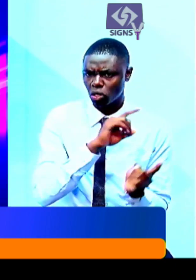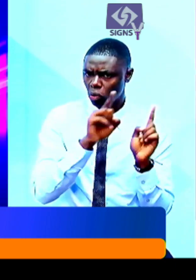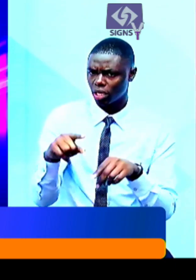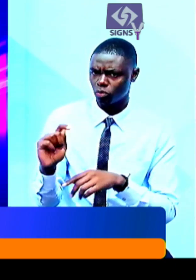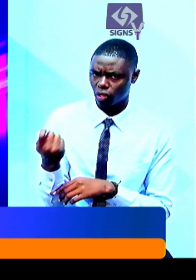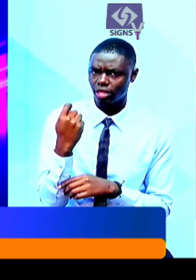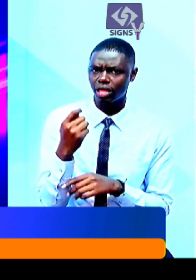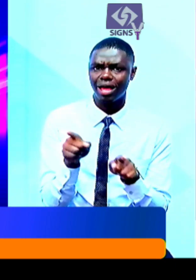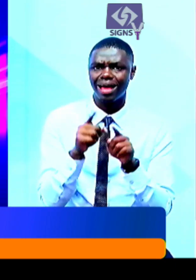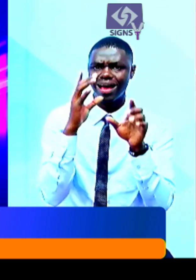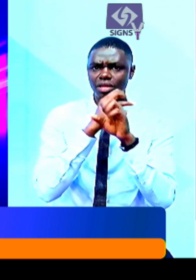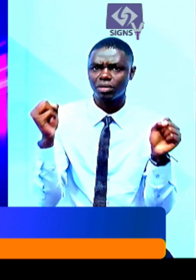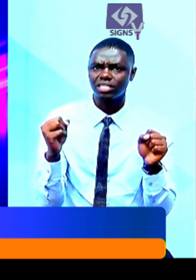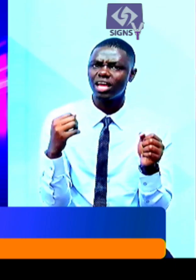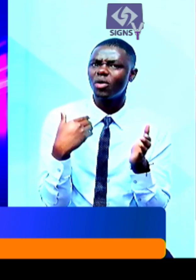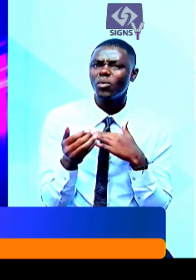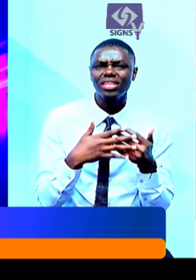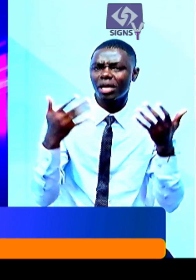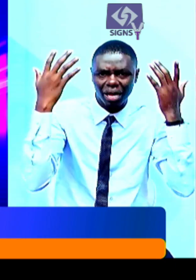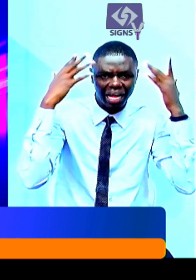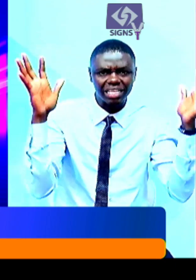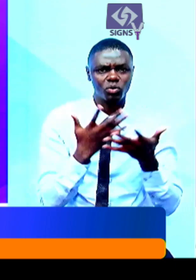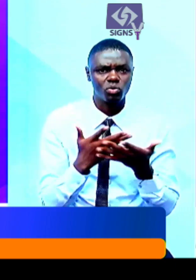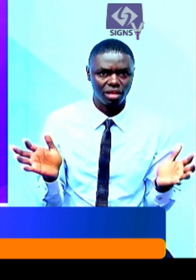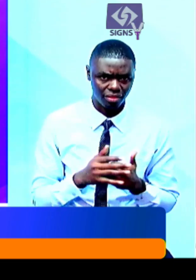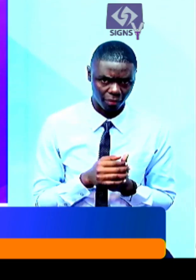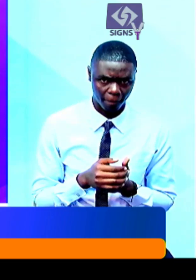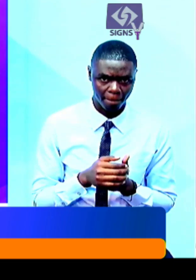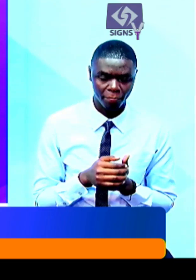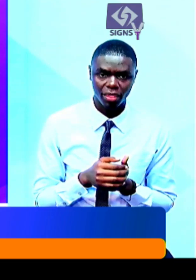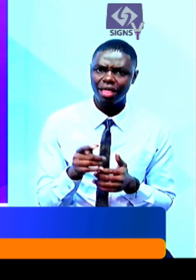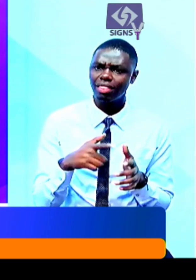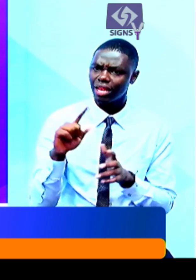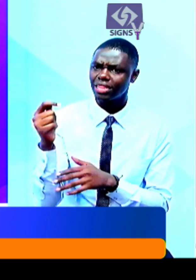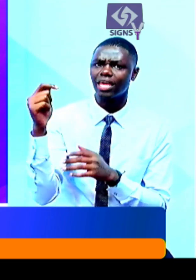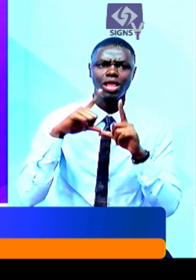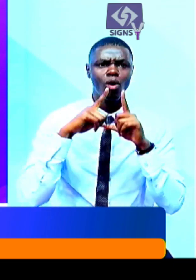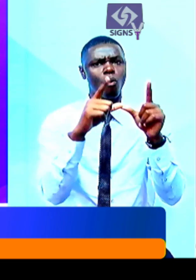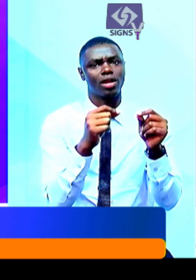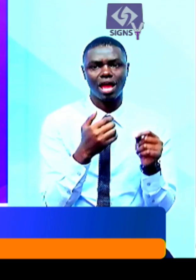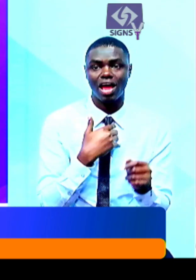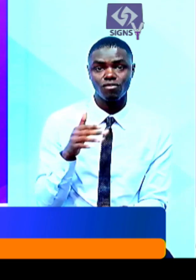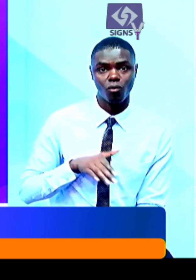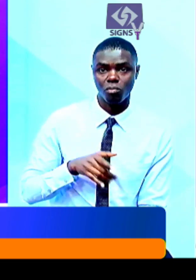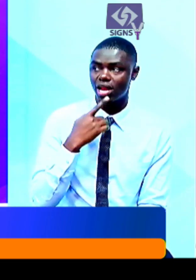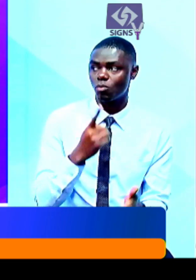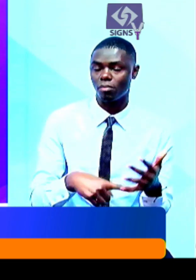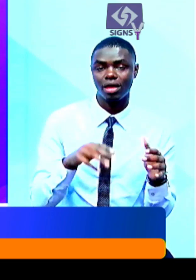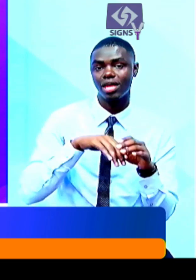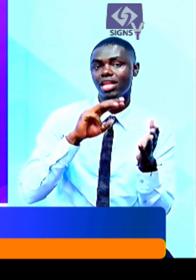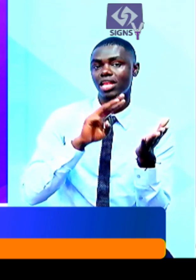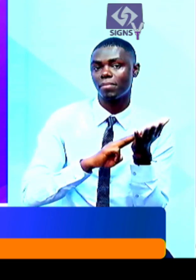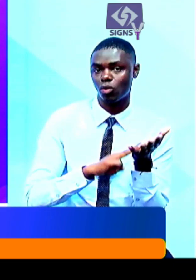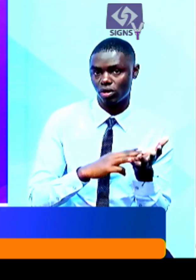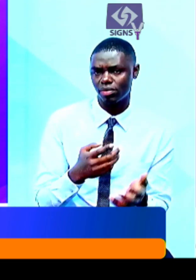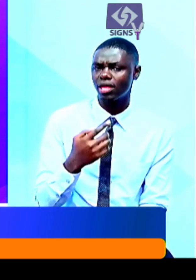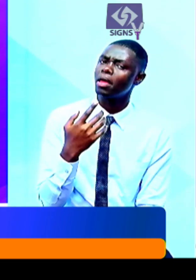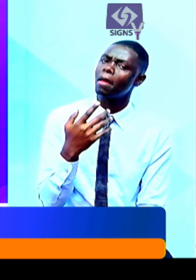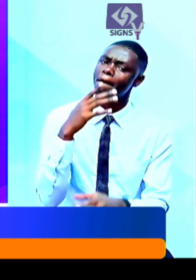Kenya as a president, even if he didn't know anything, Yeah. and the Kenyan told him, there's a woman who told him in Migori, Mr.